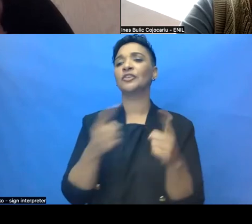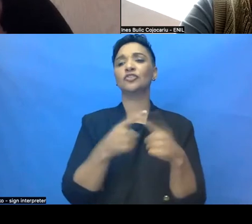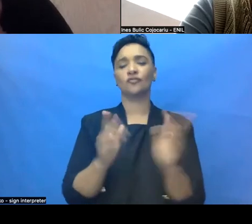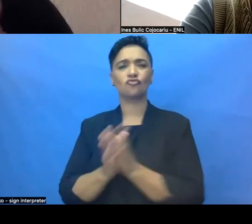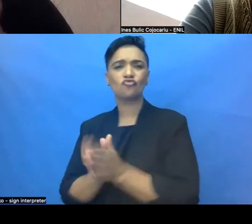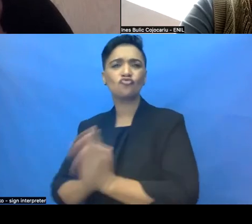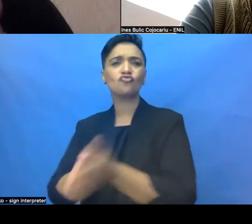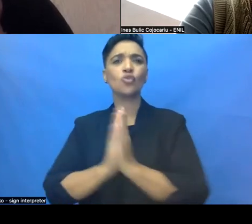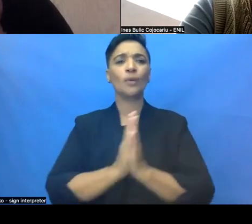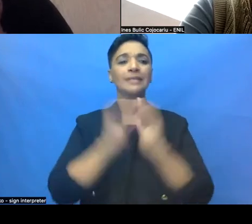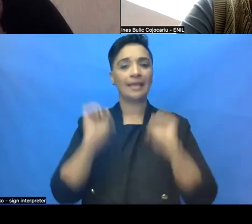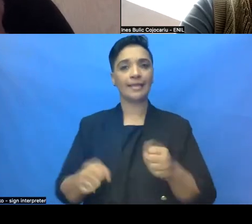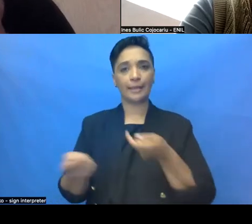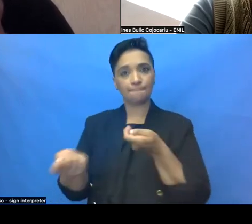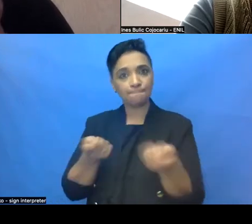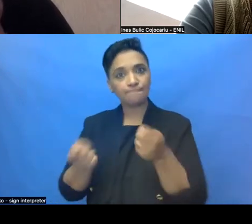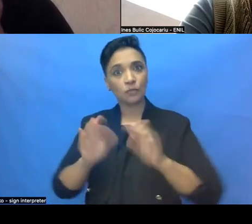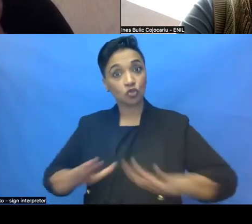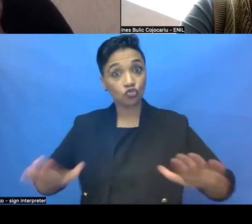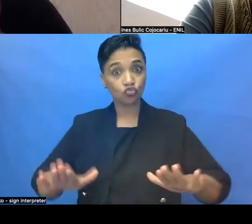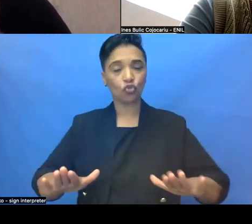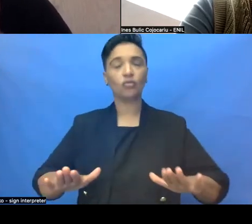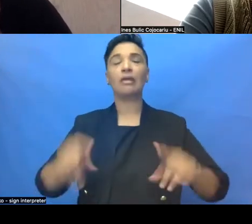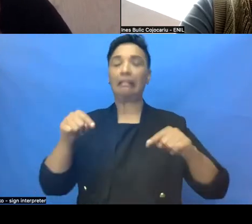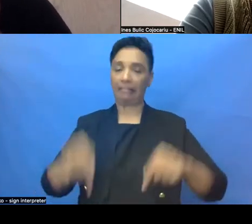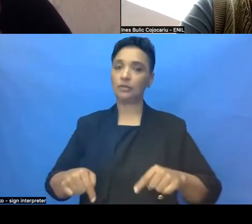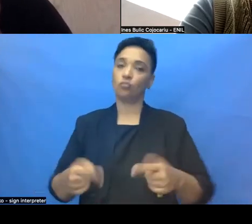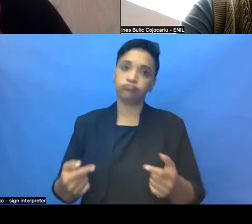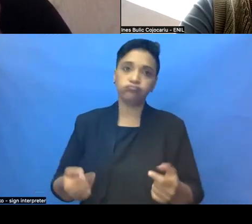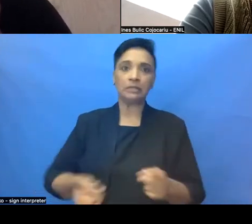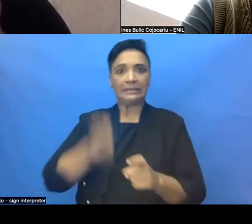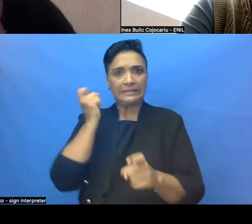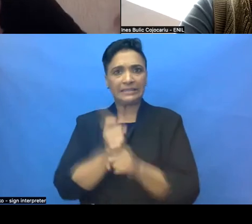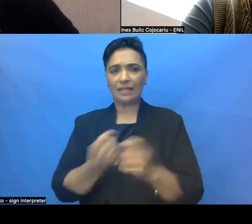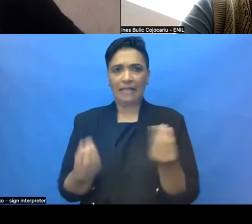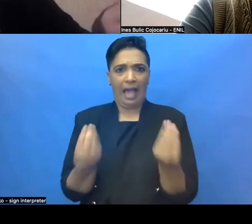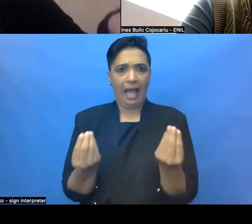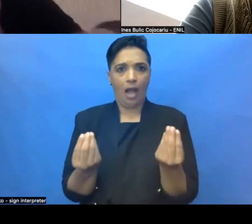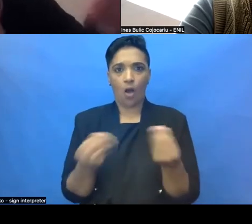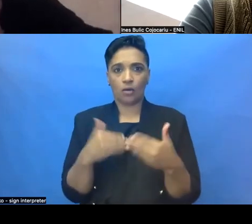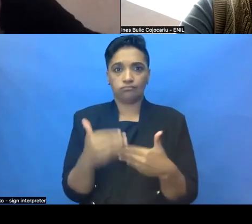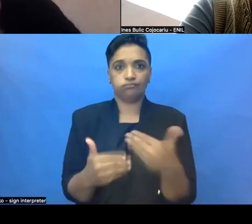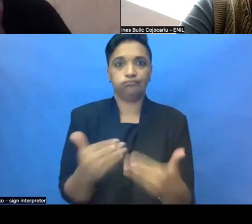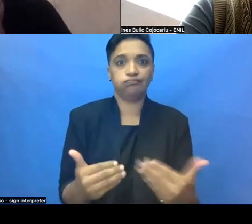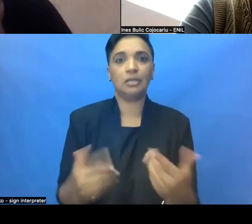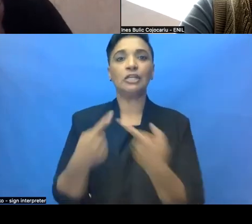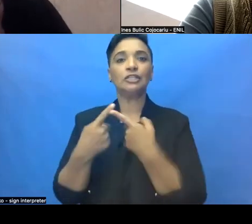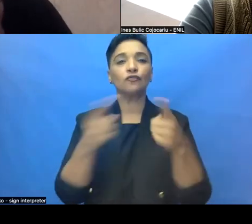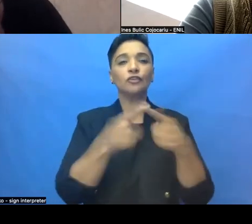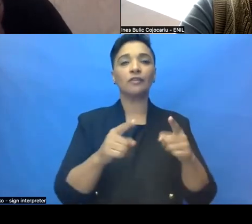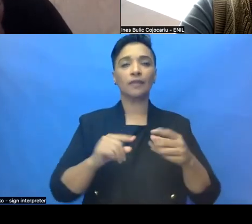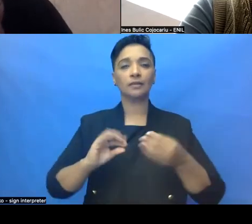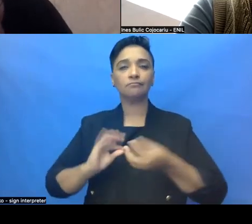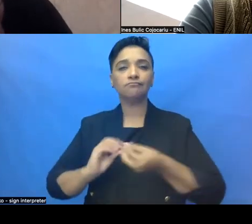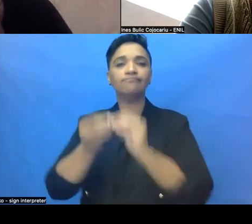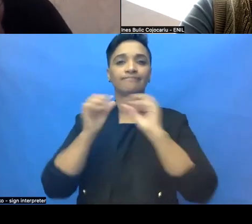for hosting these children, and it's really difficult to evacuate them, including all of the things which you saw